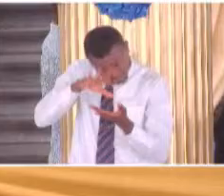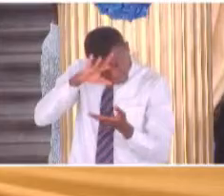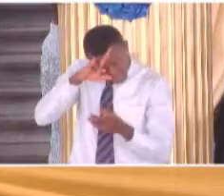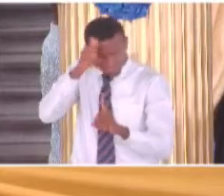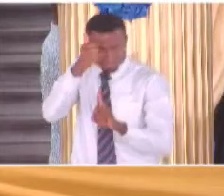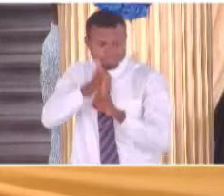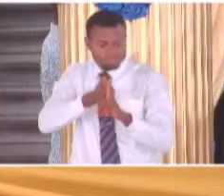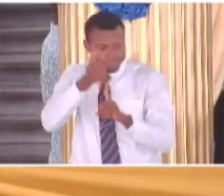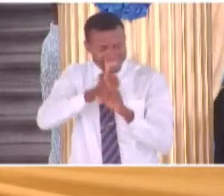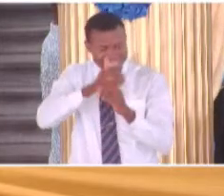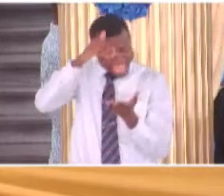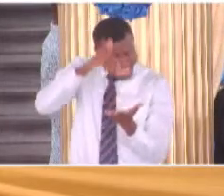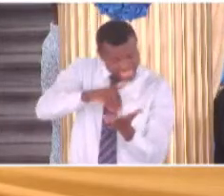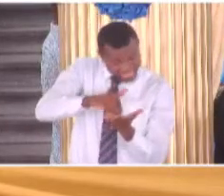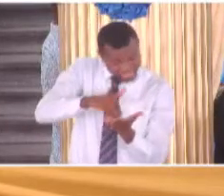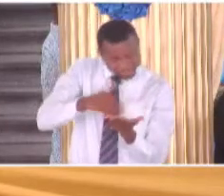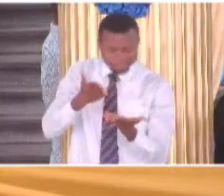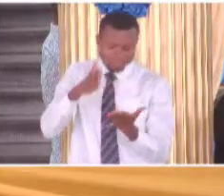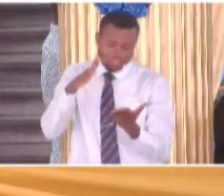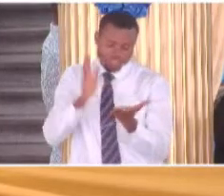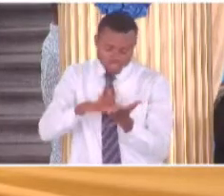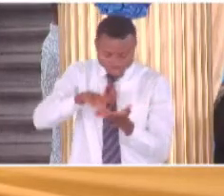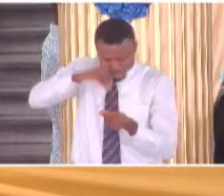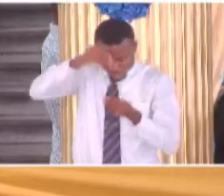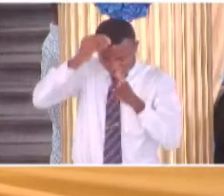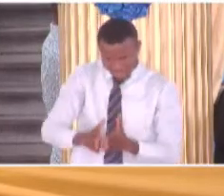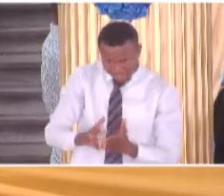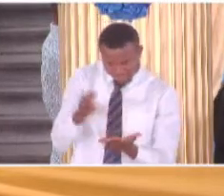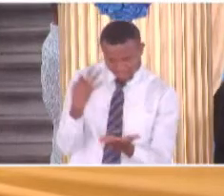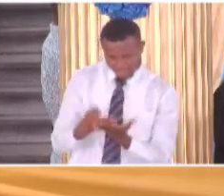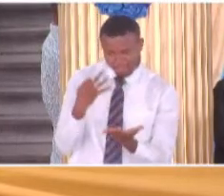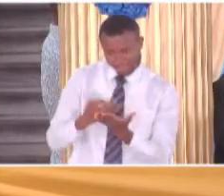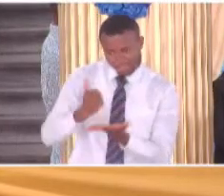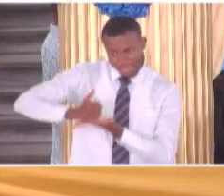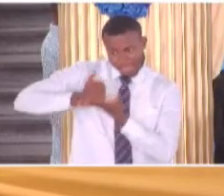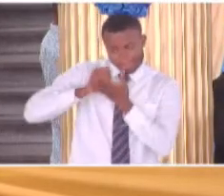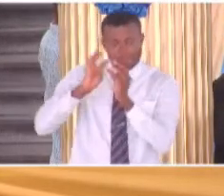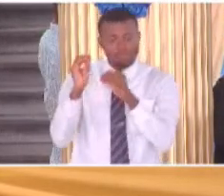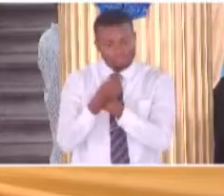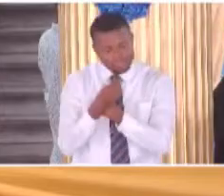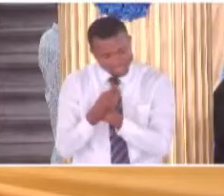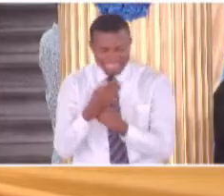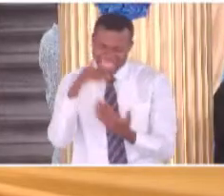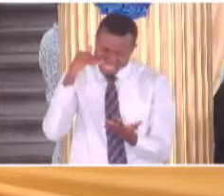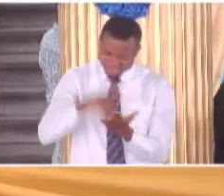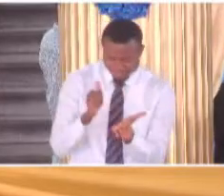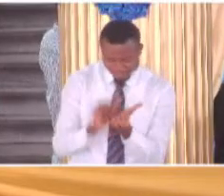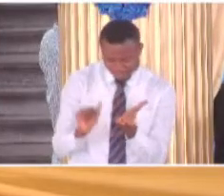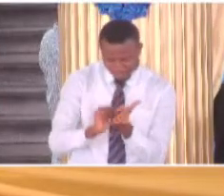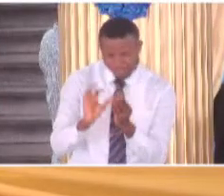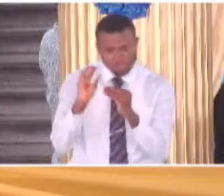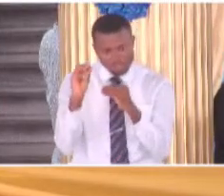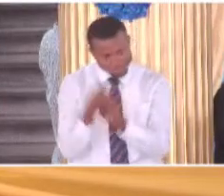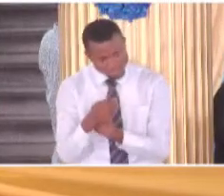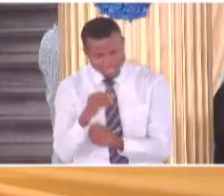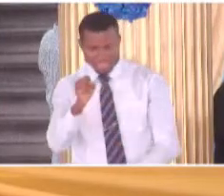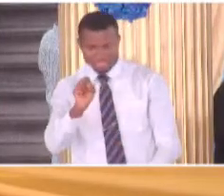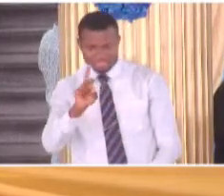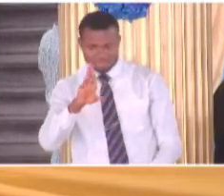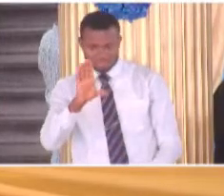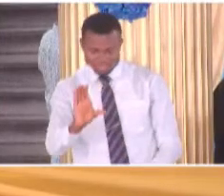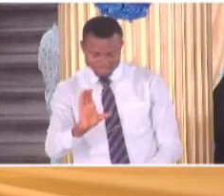Student Financial Aid Office, Student Accounts Office, SRC and GRADSAG